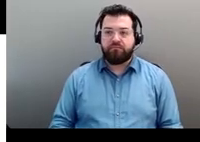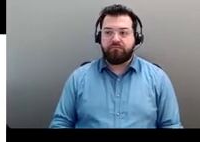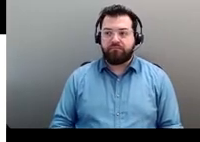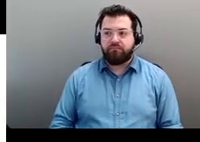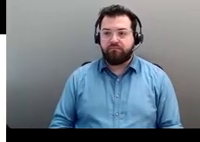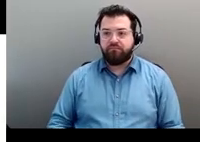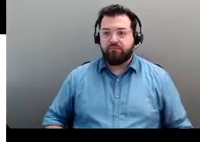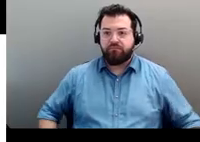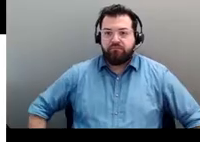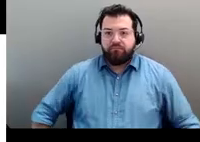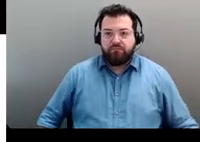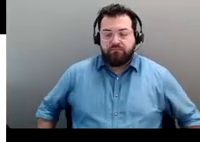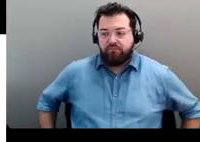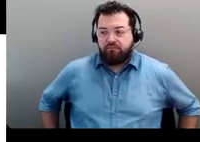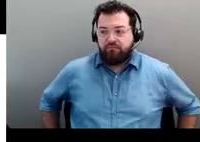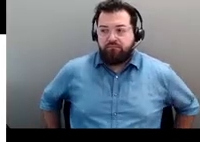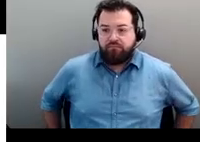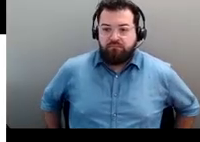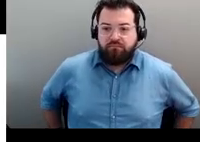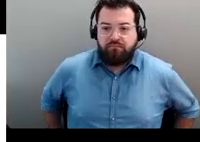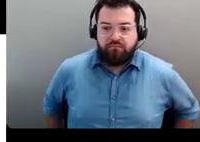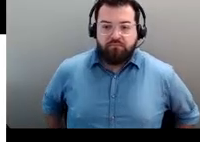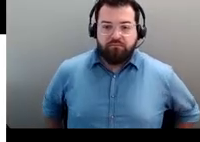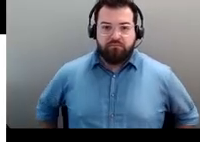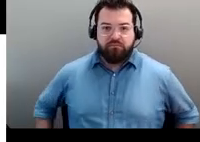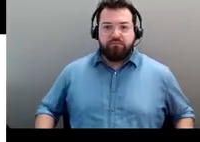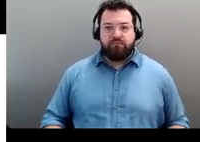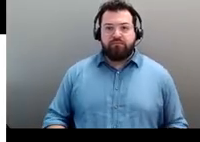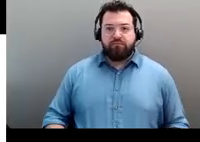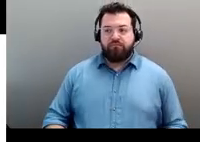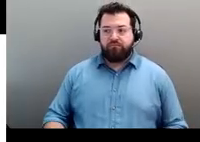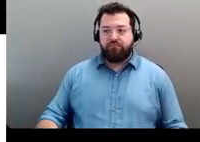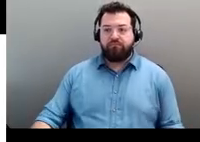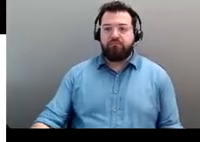massive surveillance and by cybercriminals for phishing attacks.